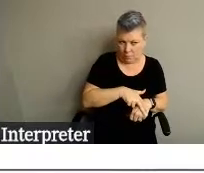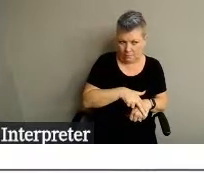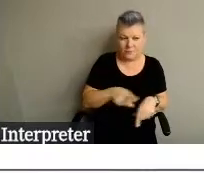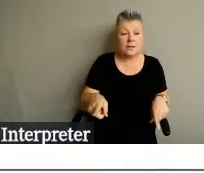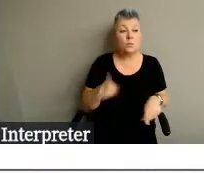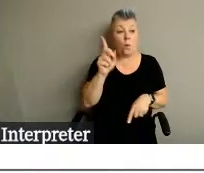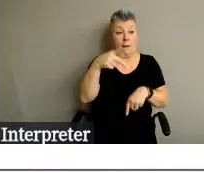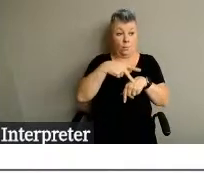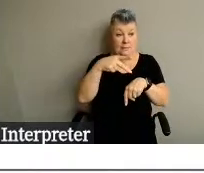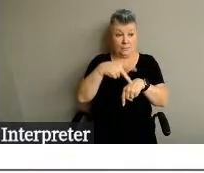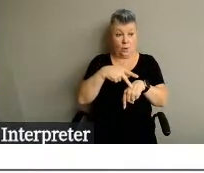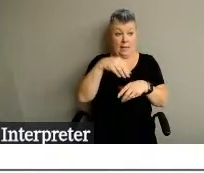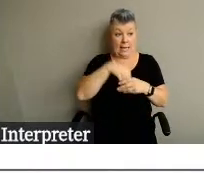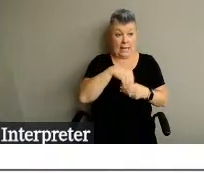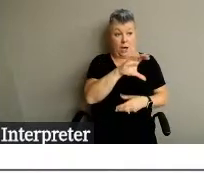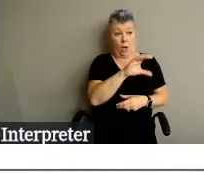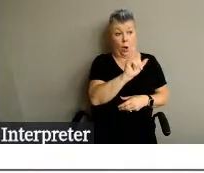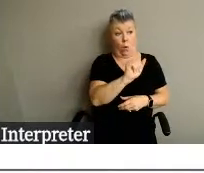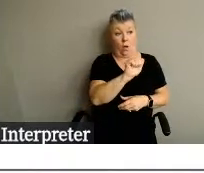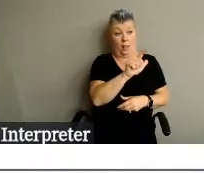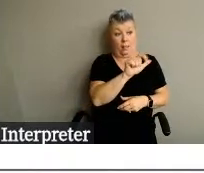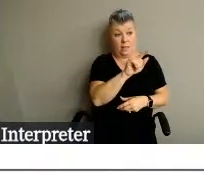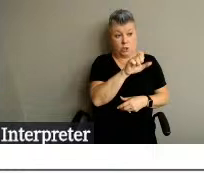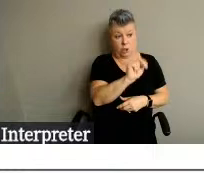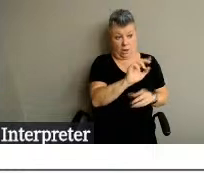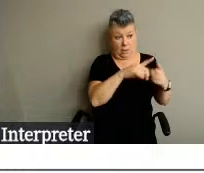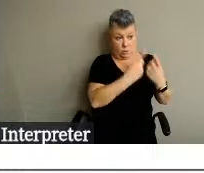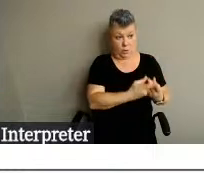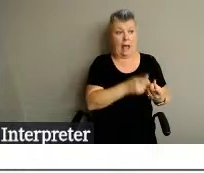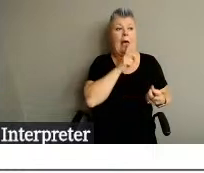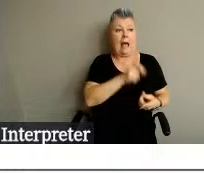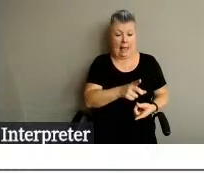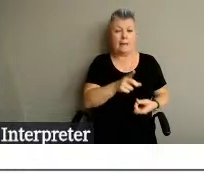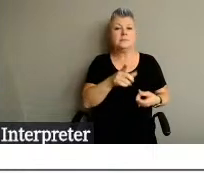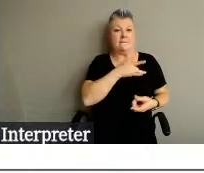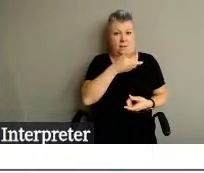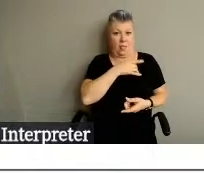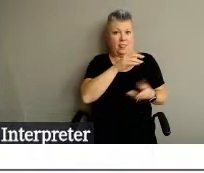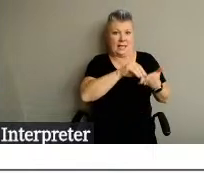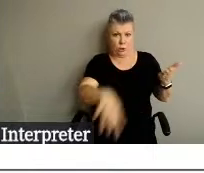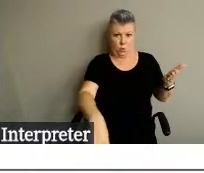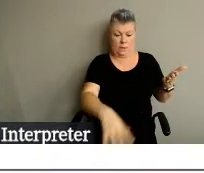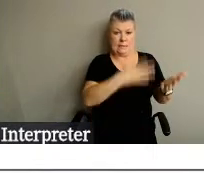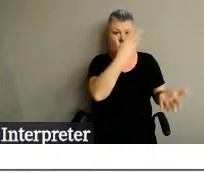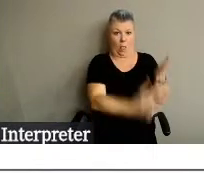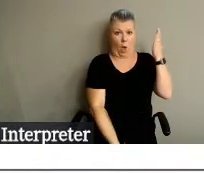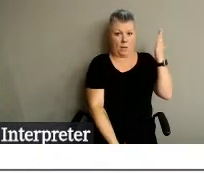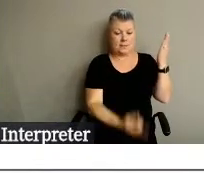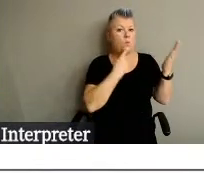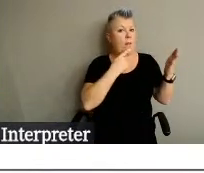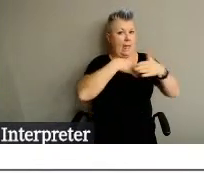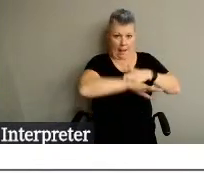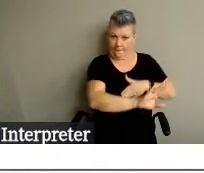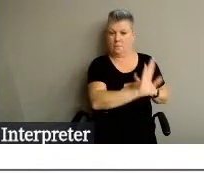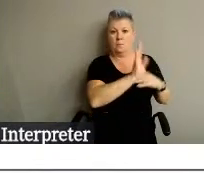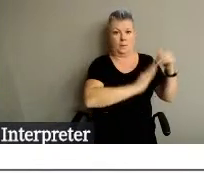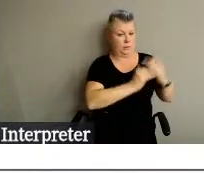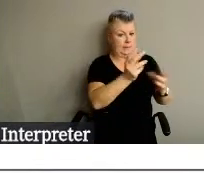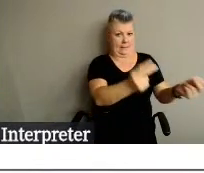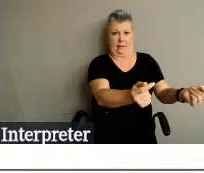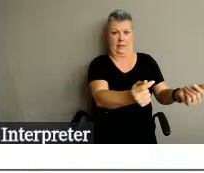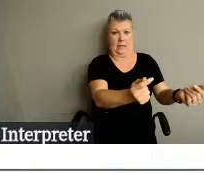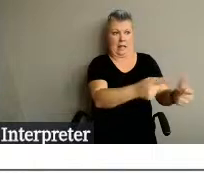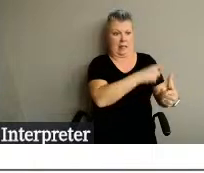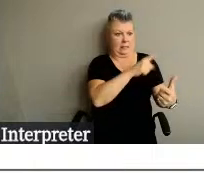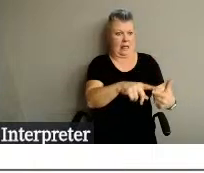the coalition districts that was like, I absolutely feel like these students get lost as soon as they hit my building, and then it's